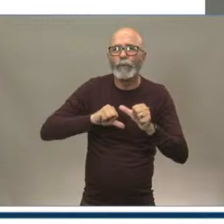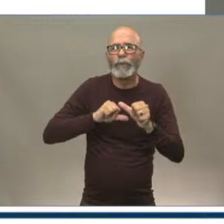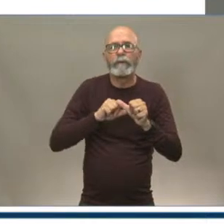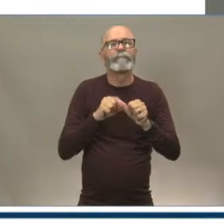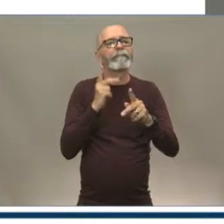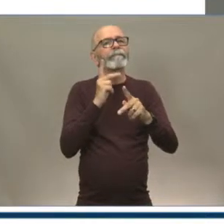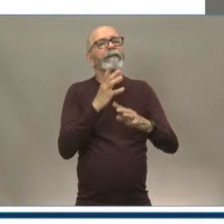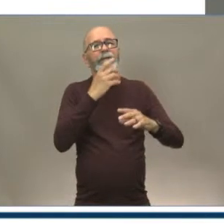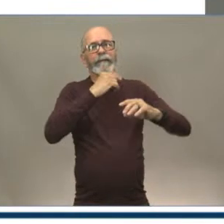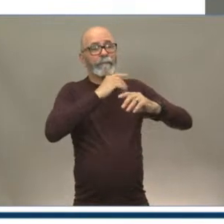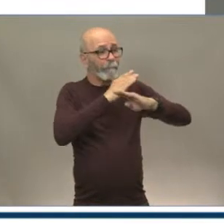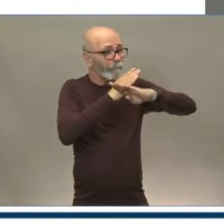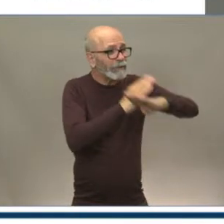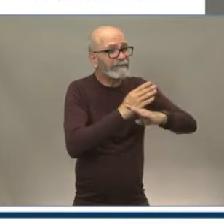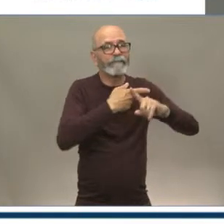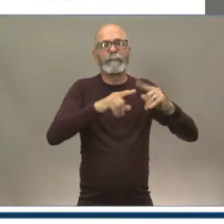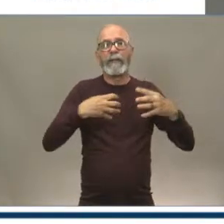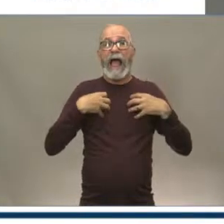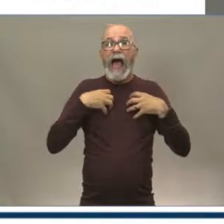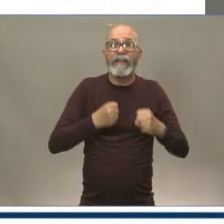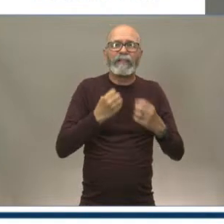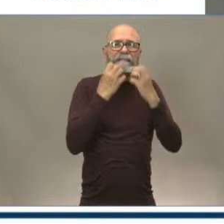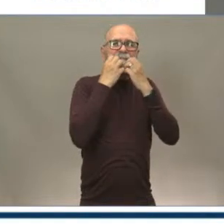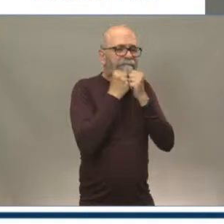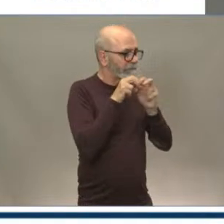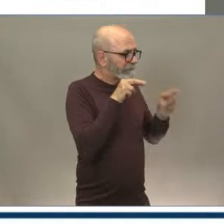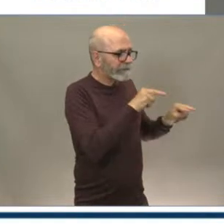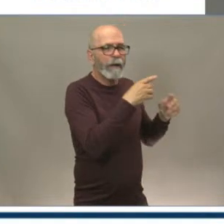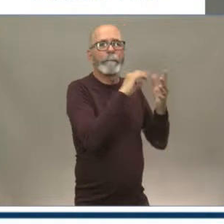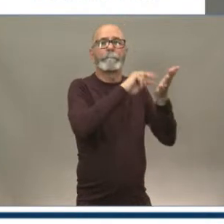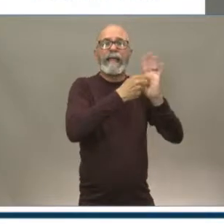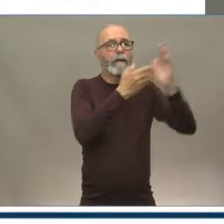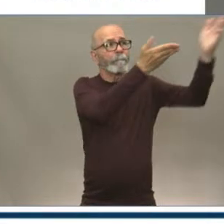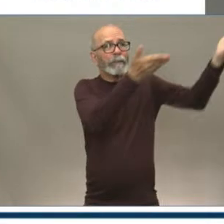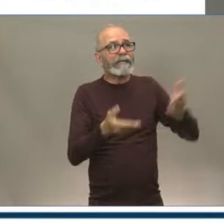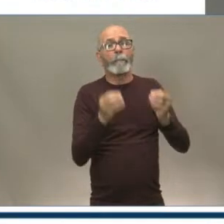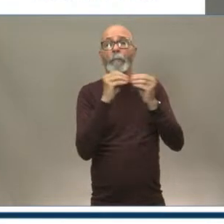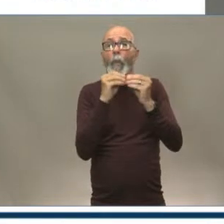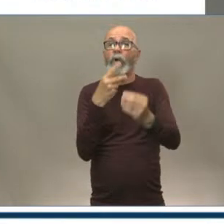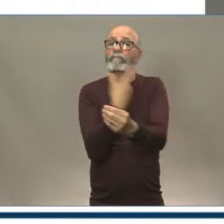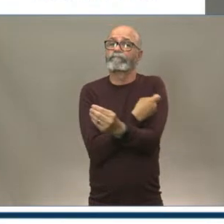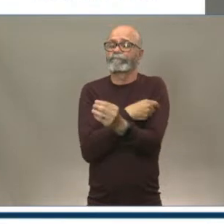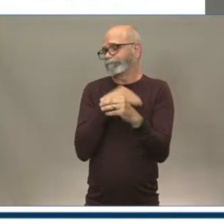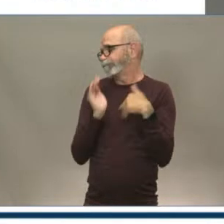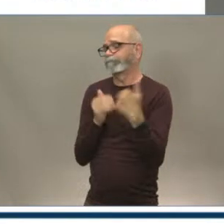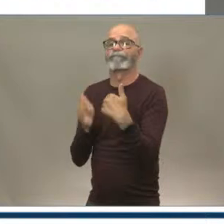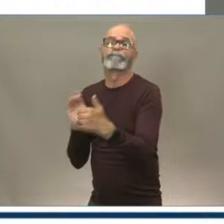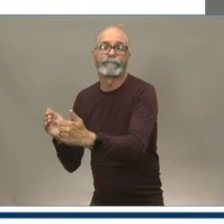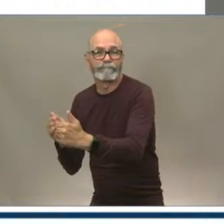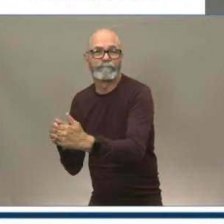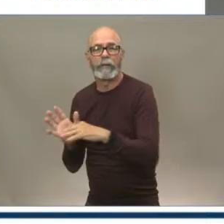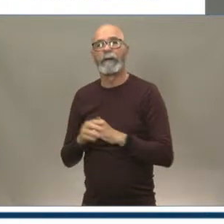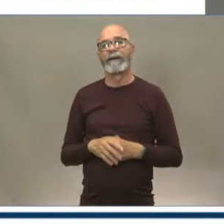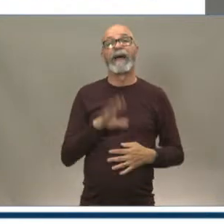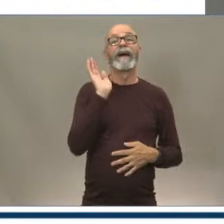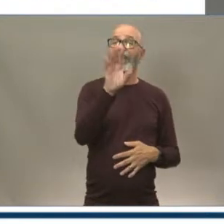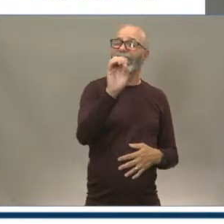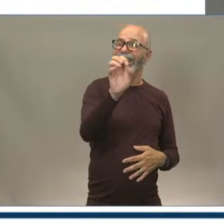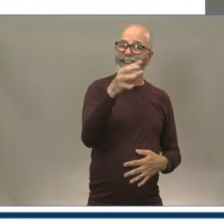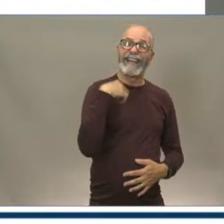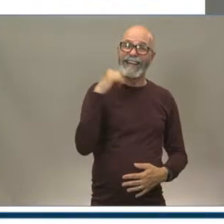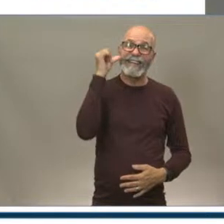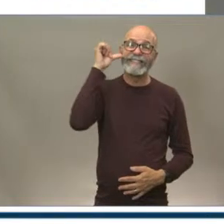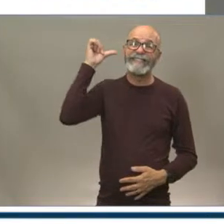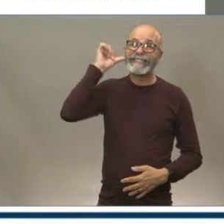vaccine program roll out in the days and weeks ahead. As I said yesterday, our collective actions will determine the path we're